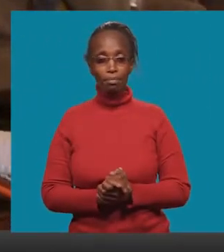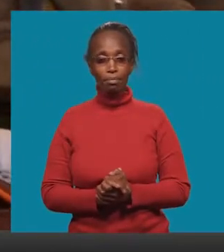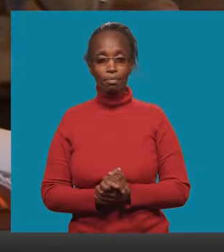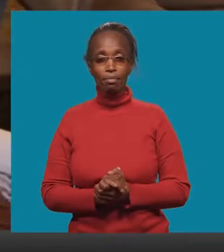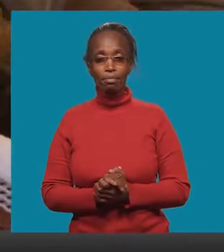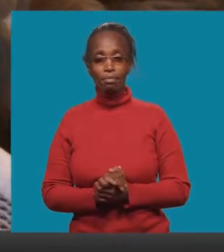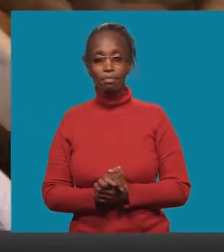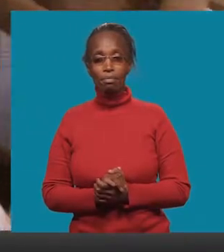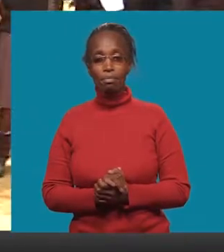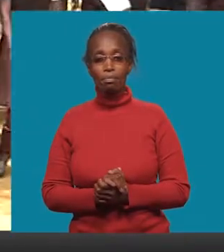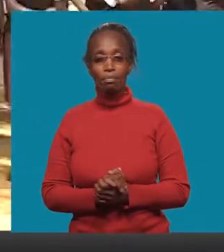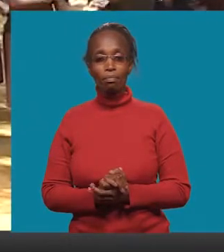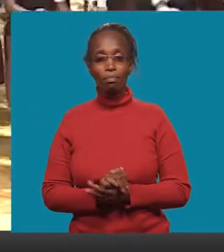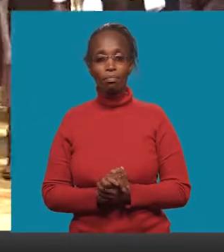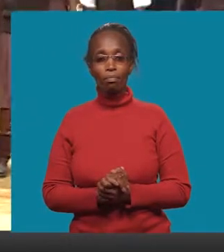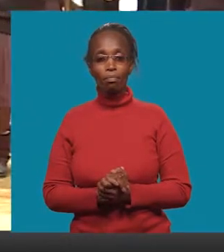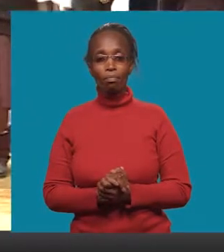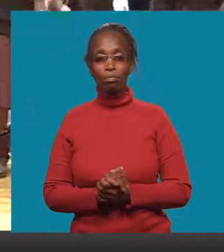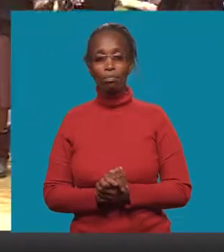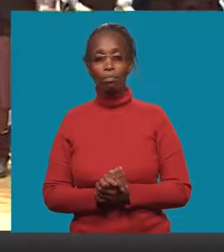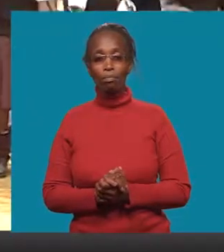iwapo watakuwa na malengo.